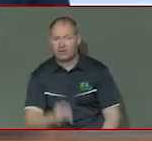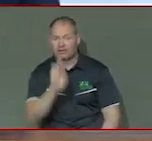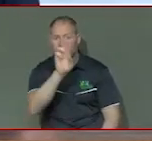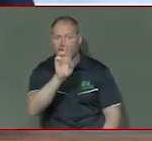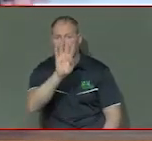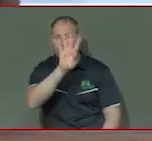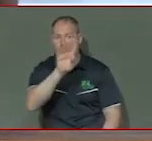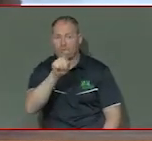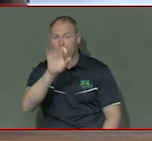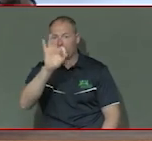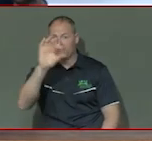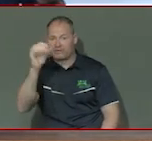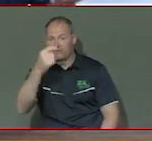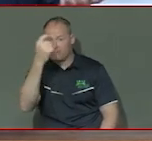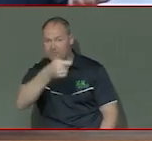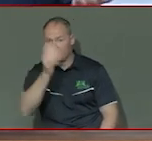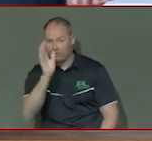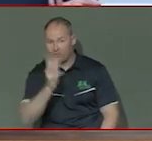What do I see? Yes, no?